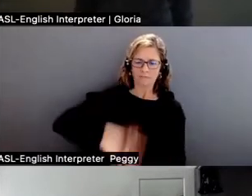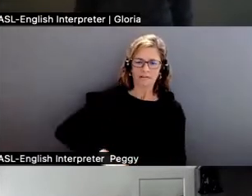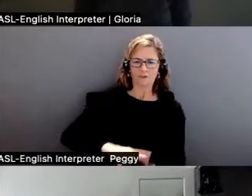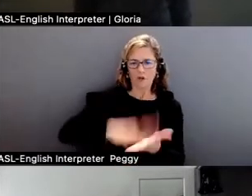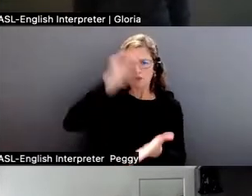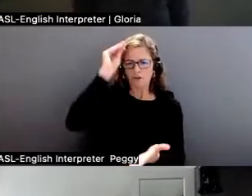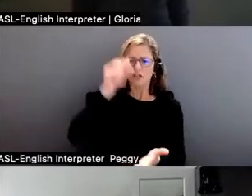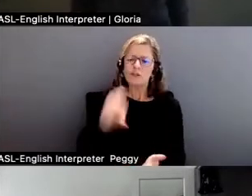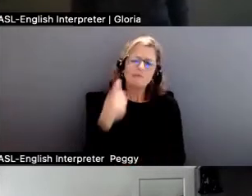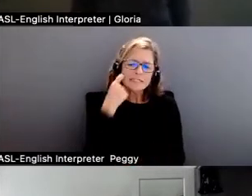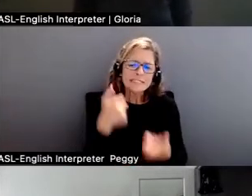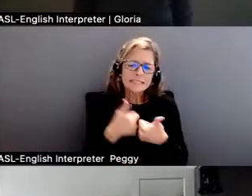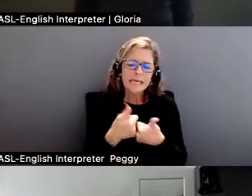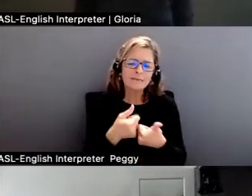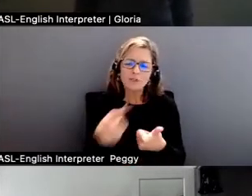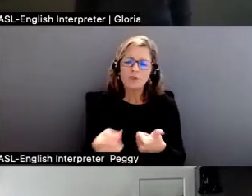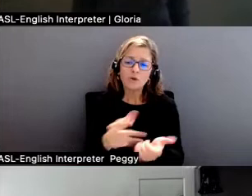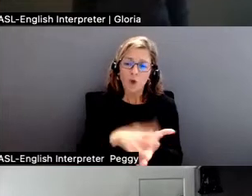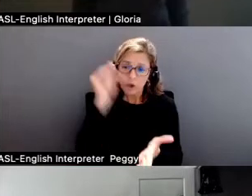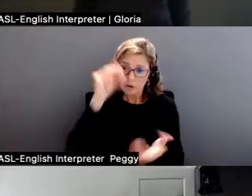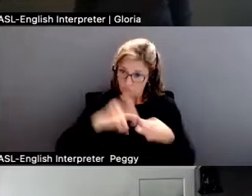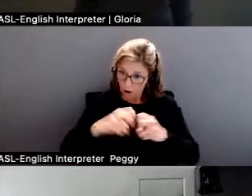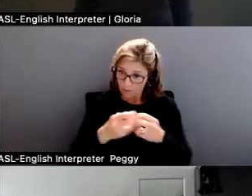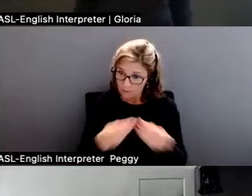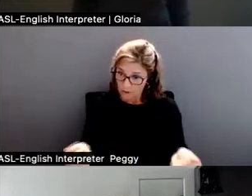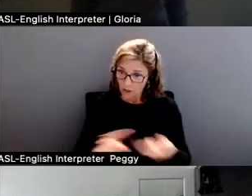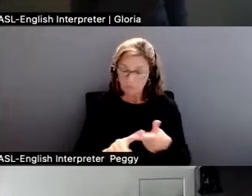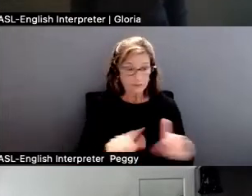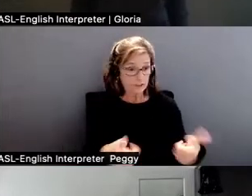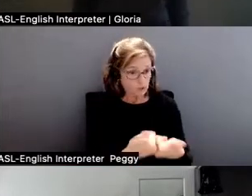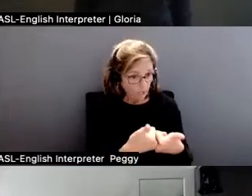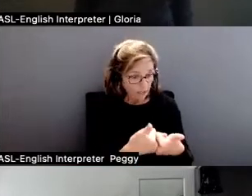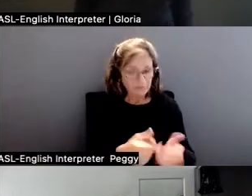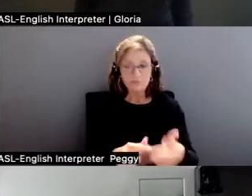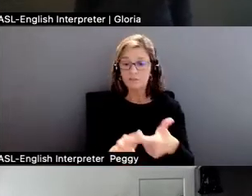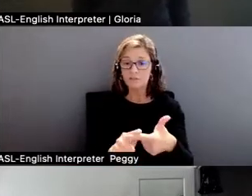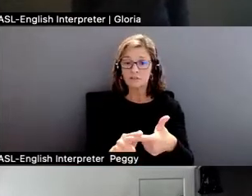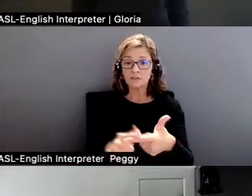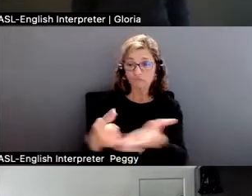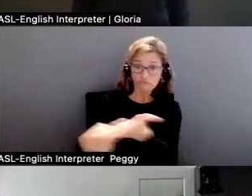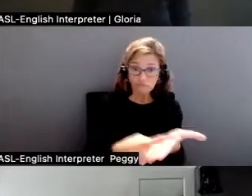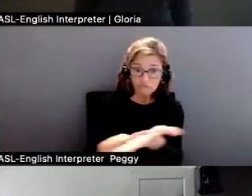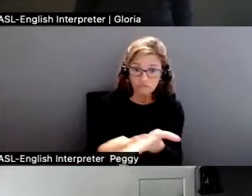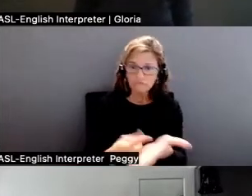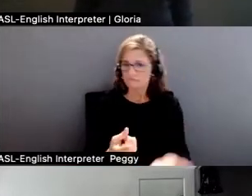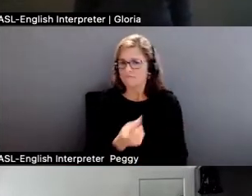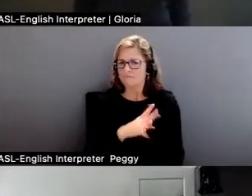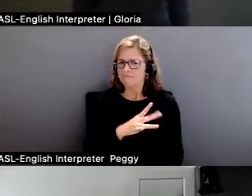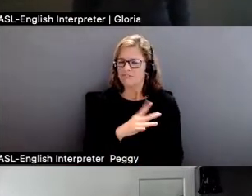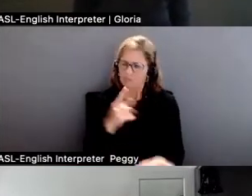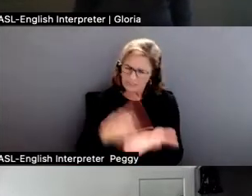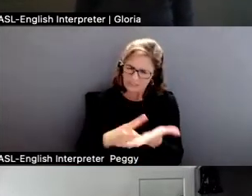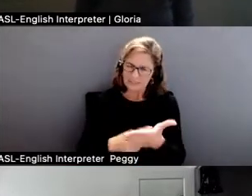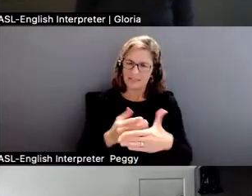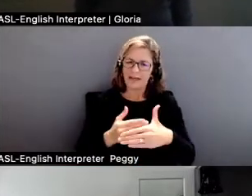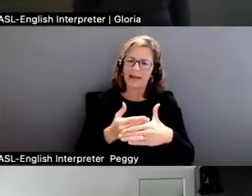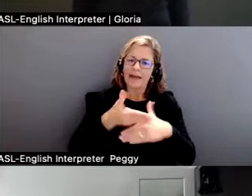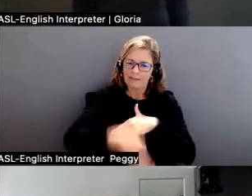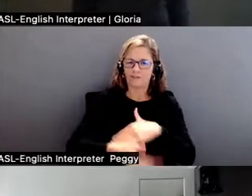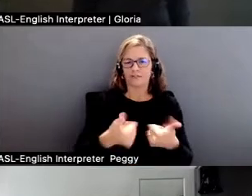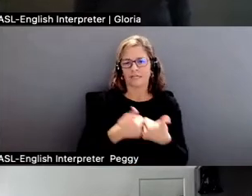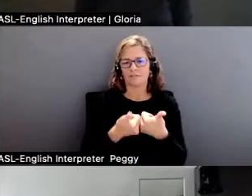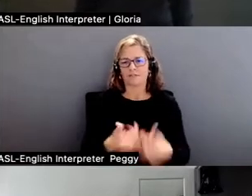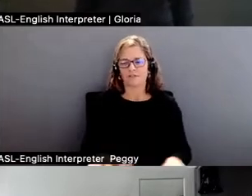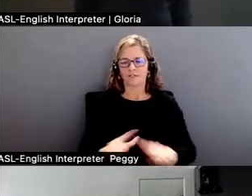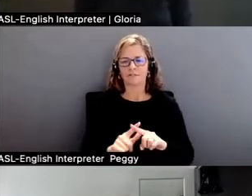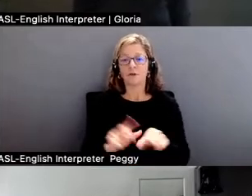played. I know that it's already been shared in the chat, but I'll say again, you are welcome to use the curriculum on the Literacy Links